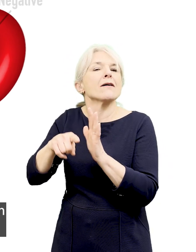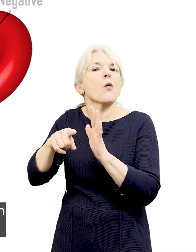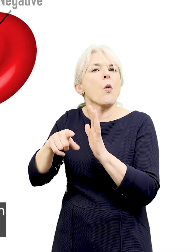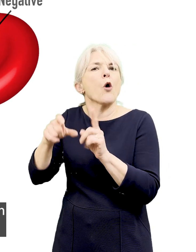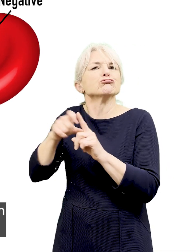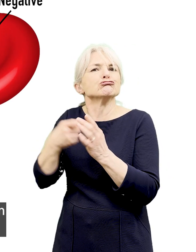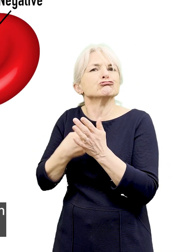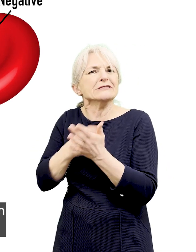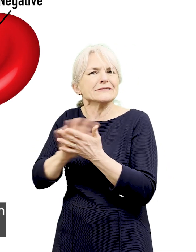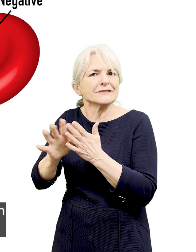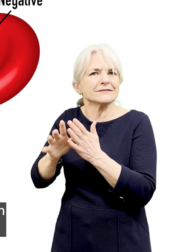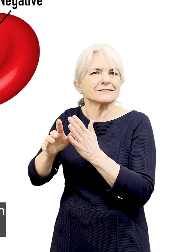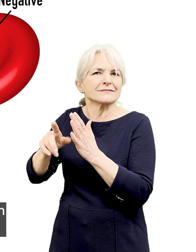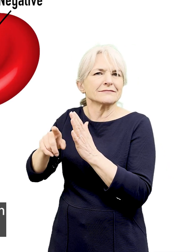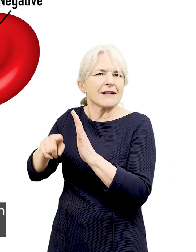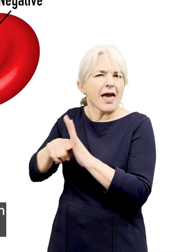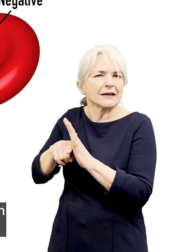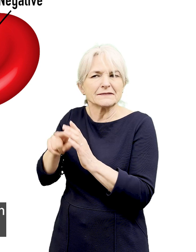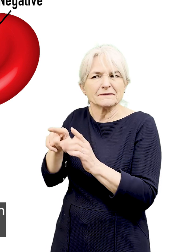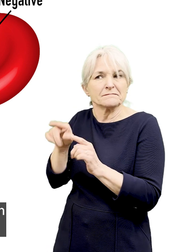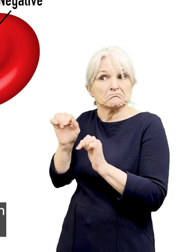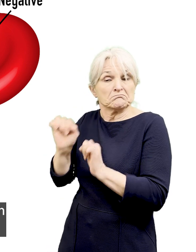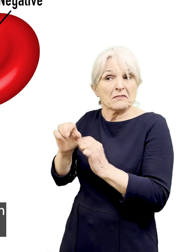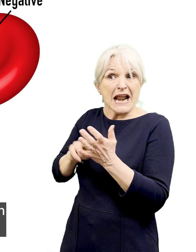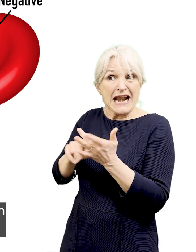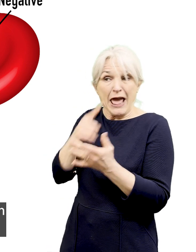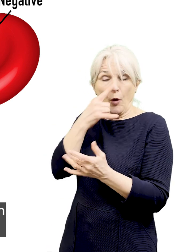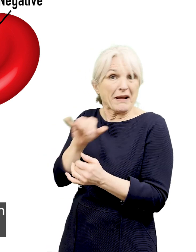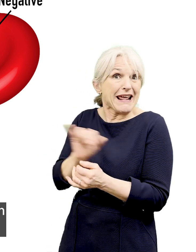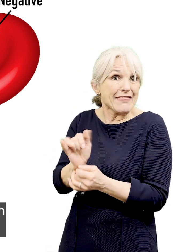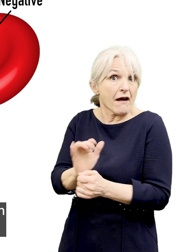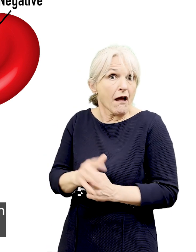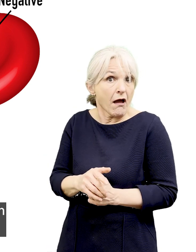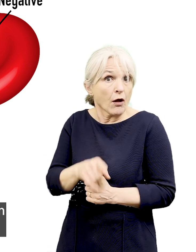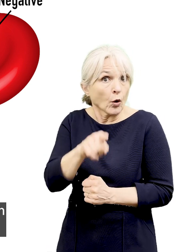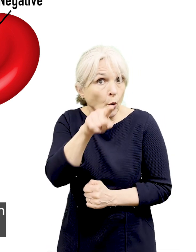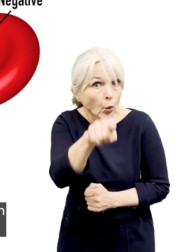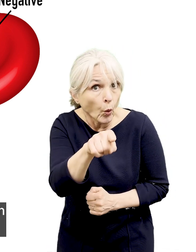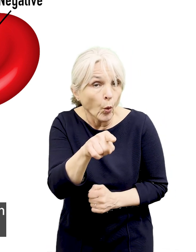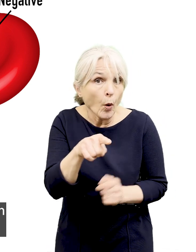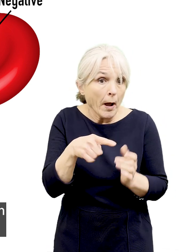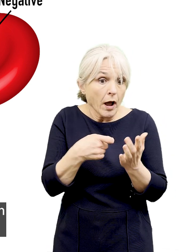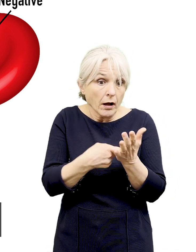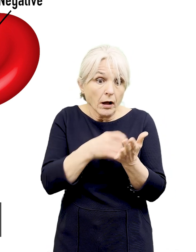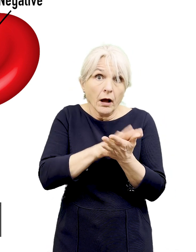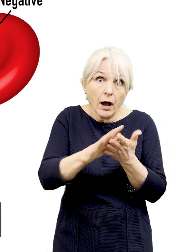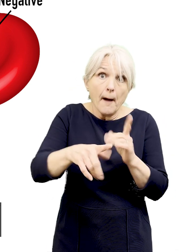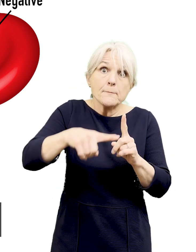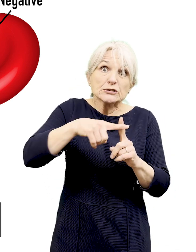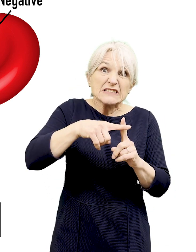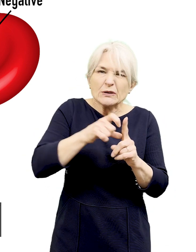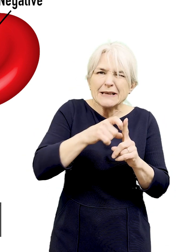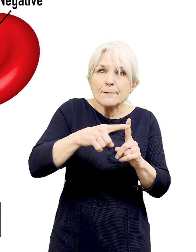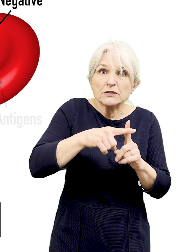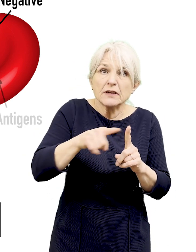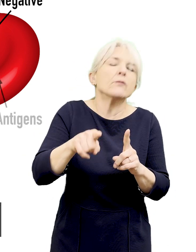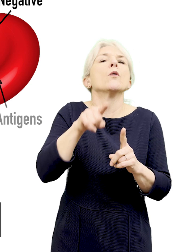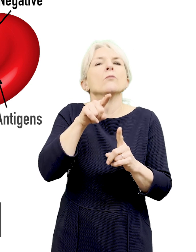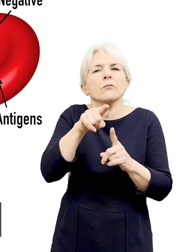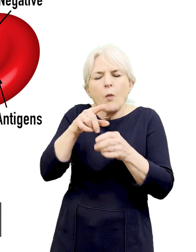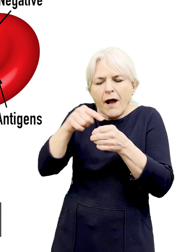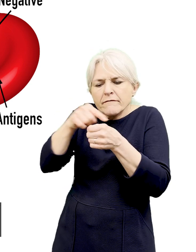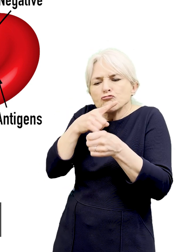If you are Rh positive, you will have Rh antigens on the surface of your red blood cells. If you do not have